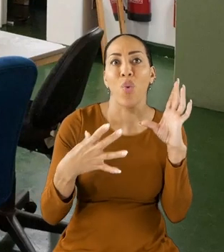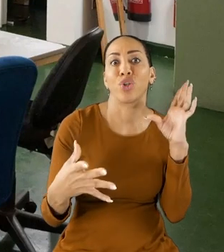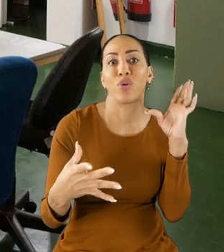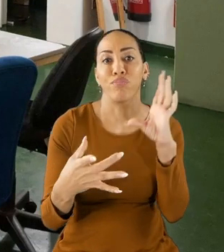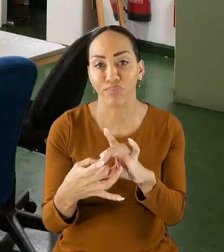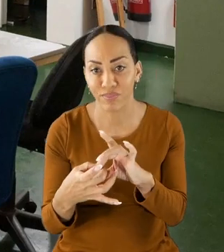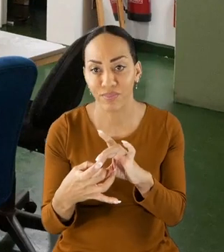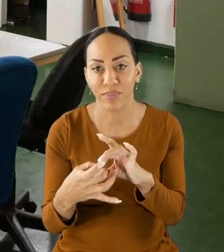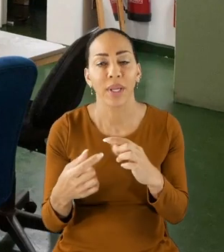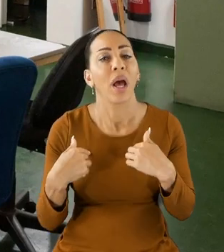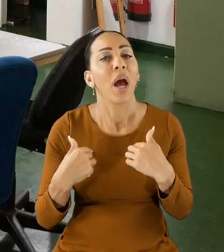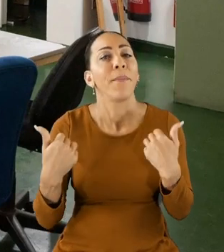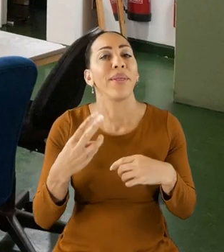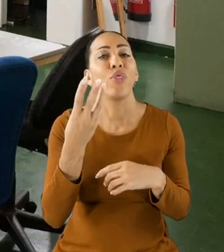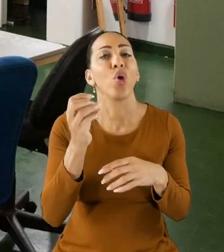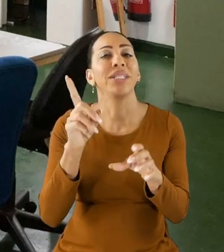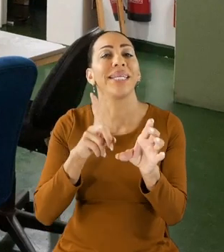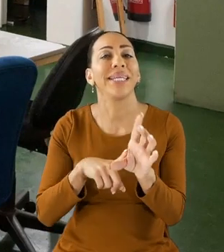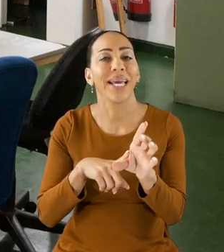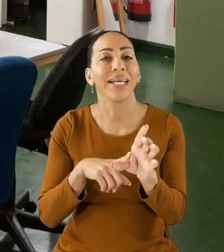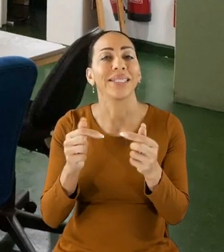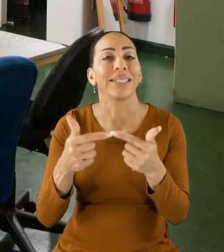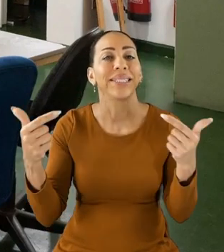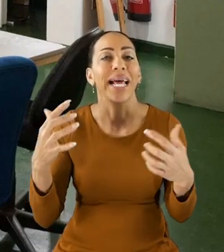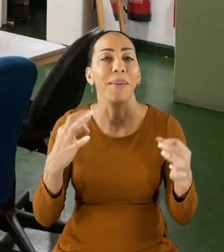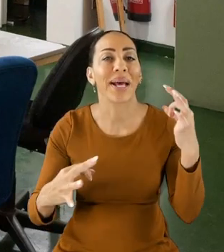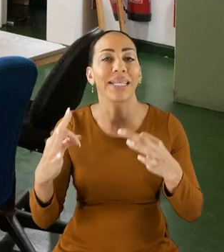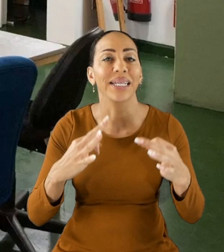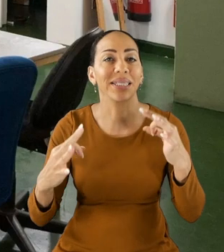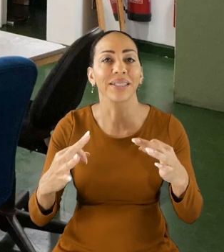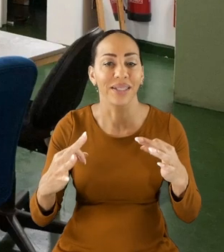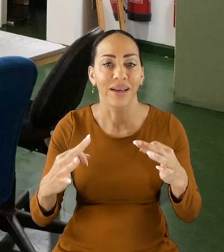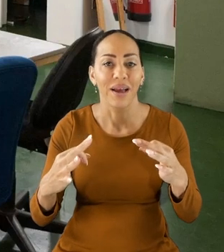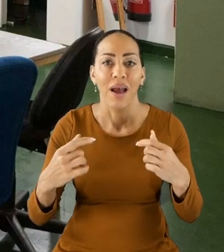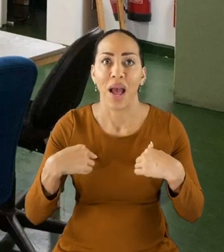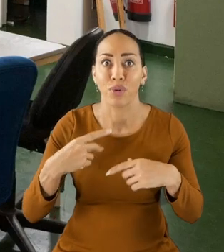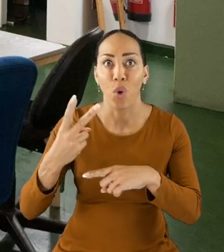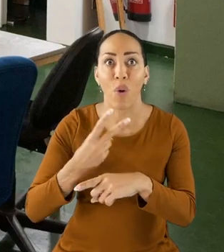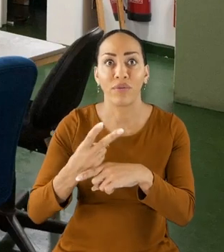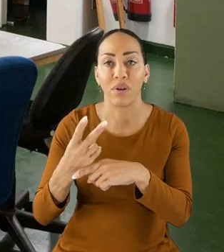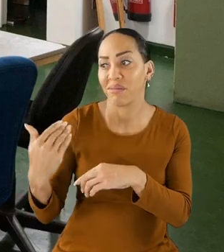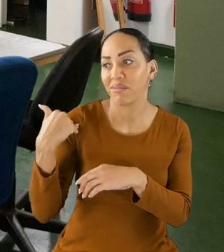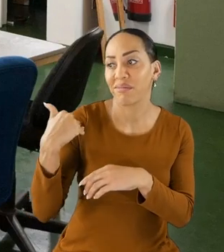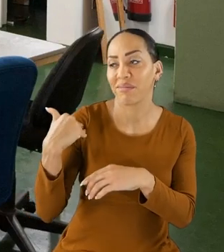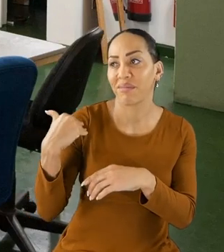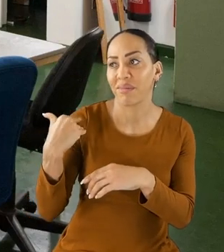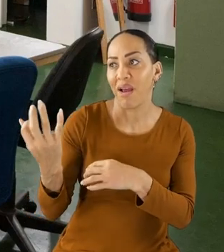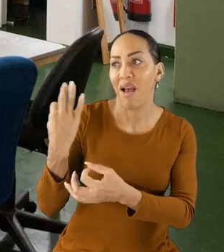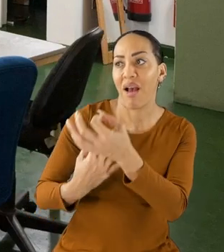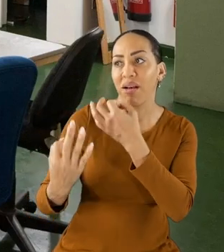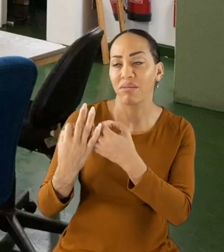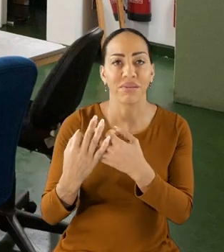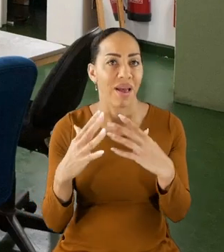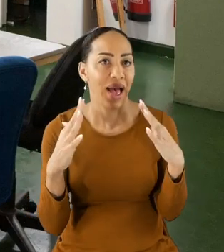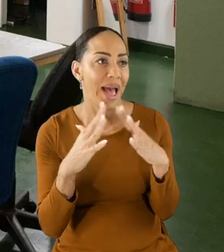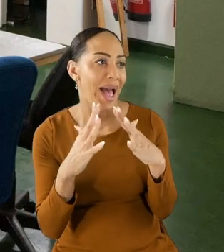So having spent 30 years working with telematics, video conferencing and coexistent telepresence, I was often contacted for advice and comment on how